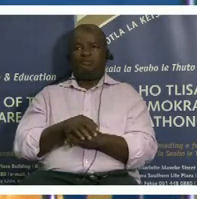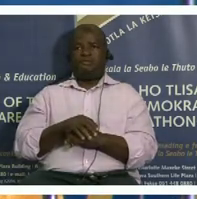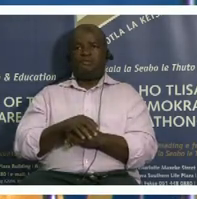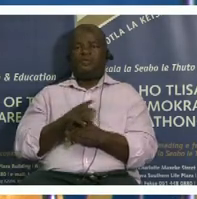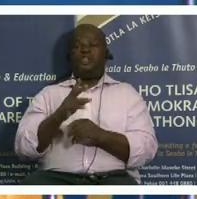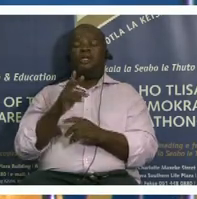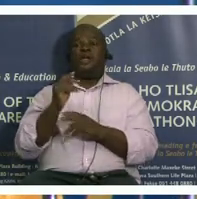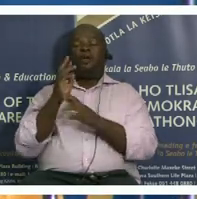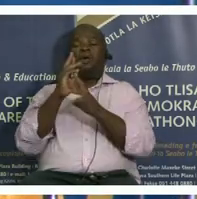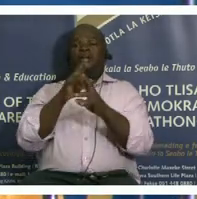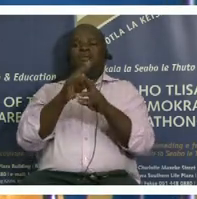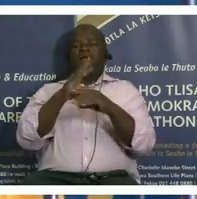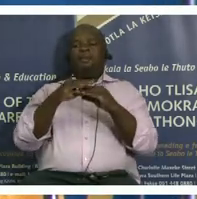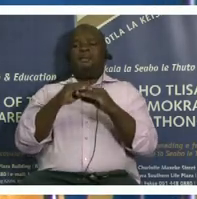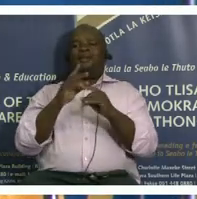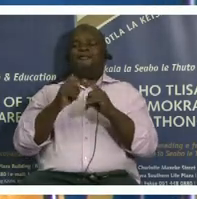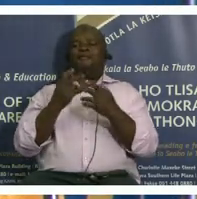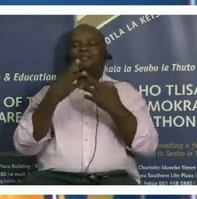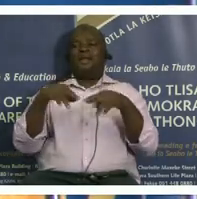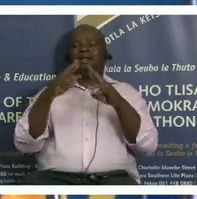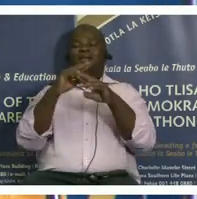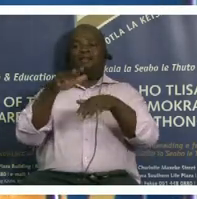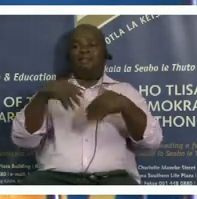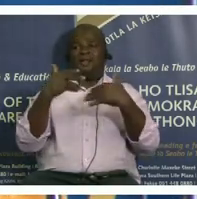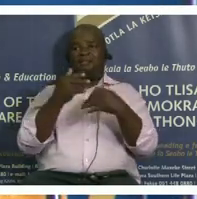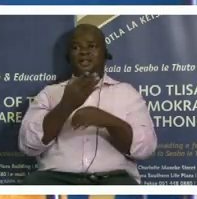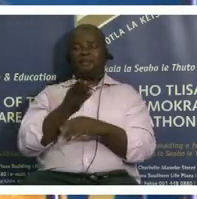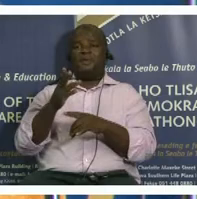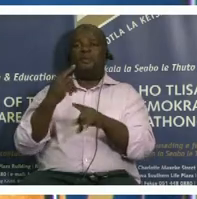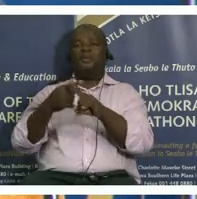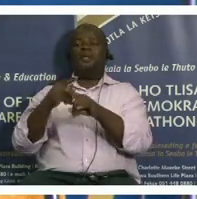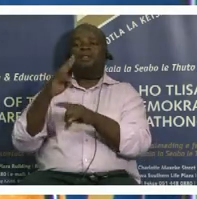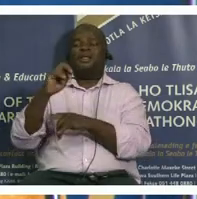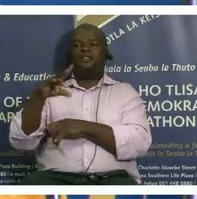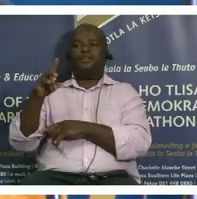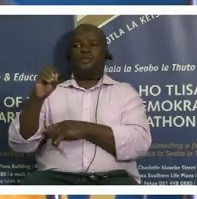honored members of the National Assembly and the NCOP,